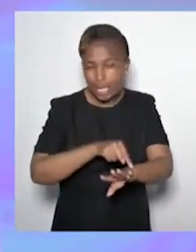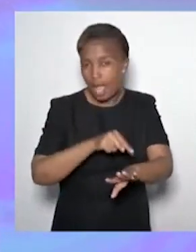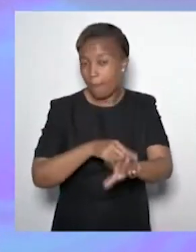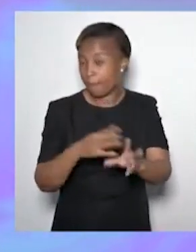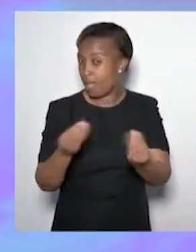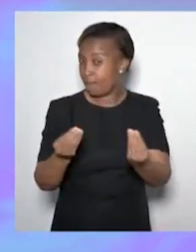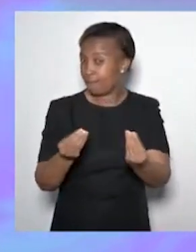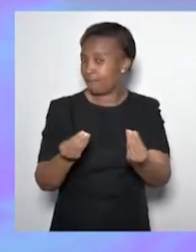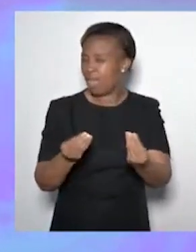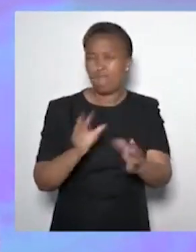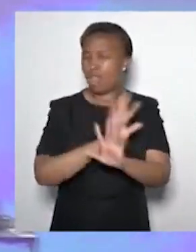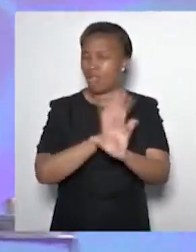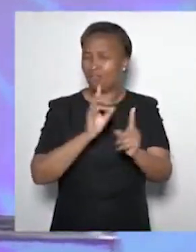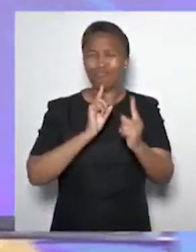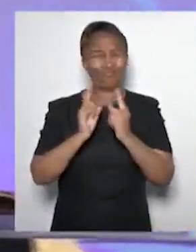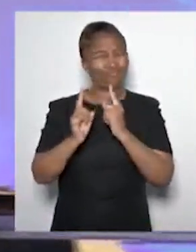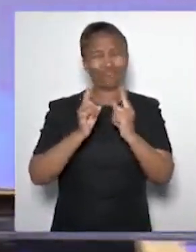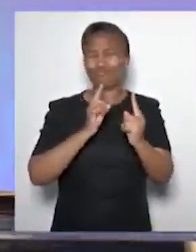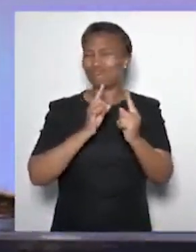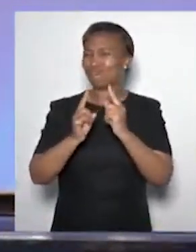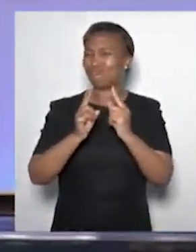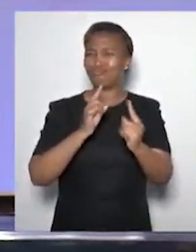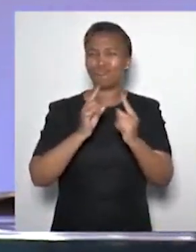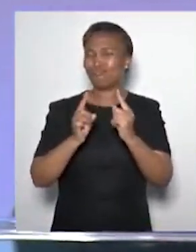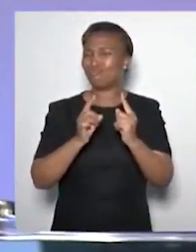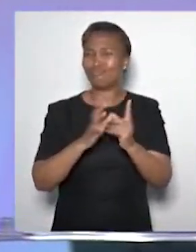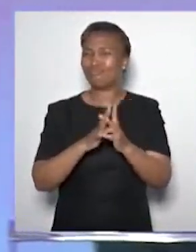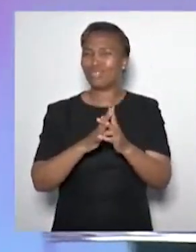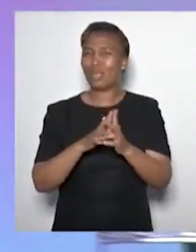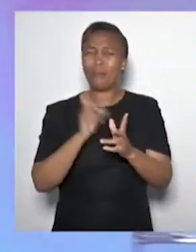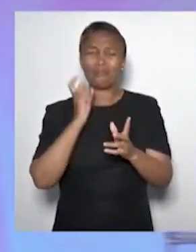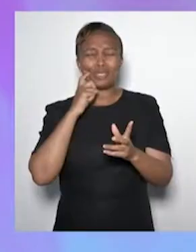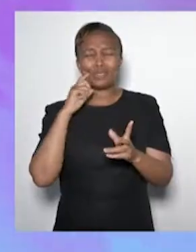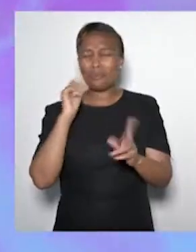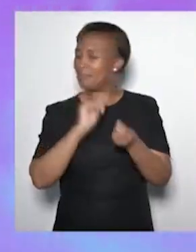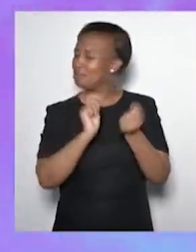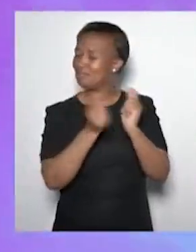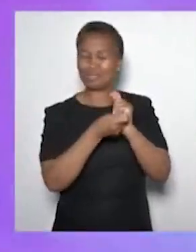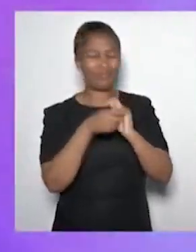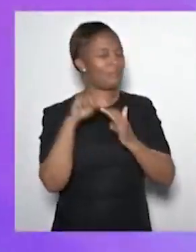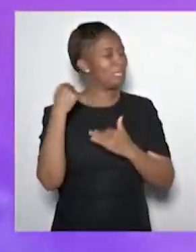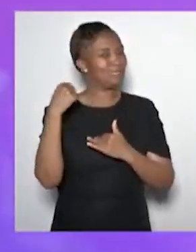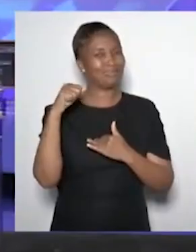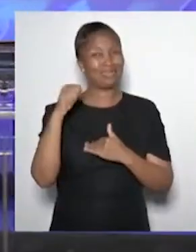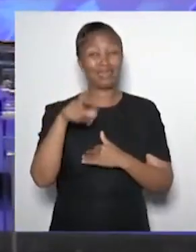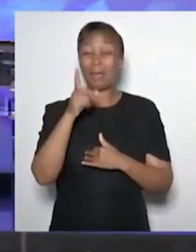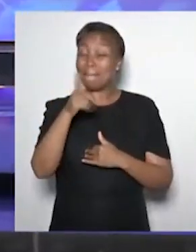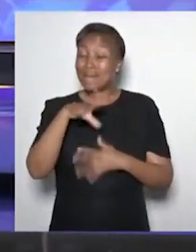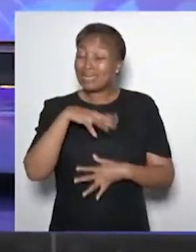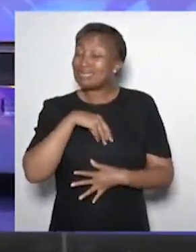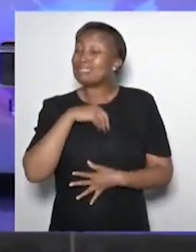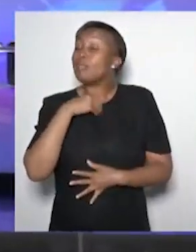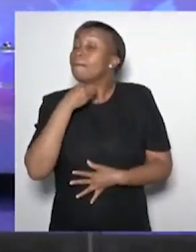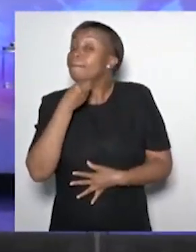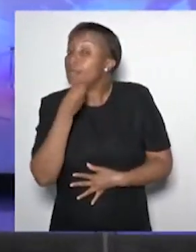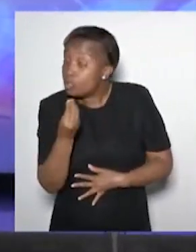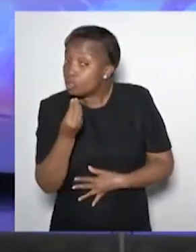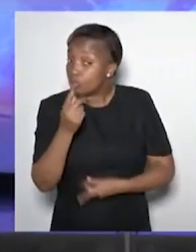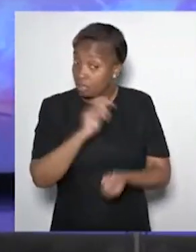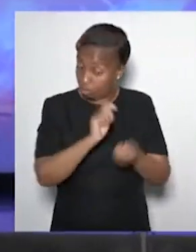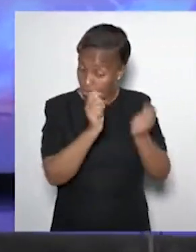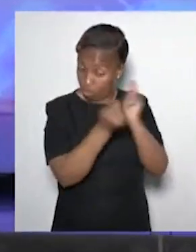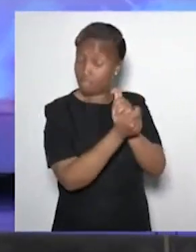And I am not talking cheap transformation here. I am talking spiritual transformation,